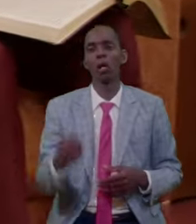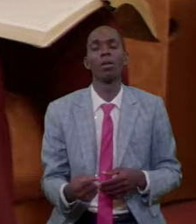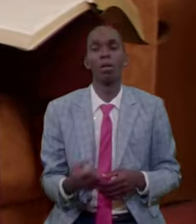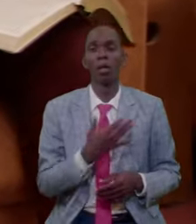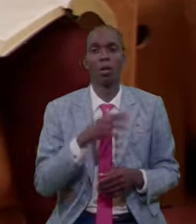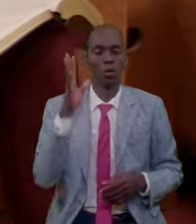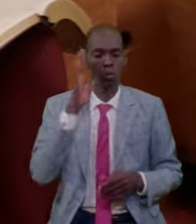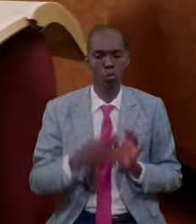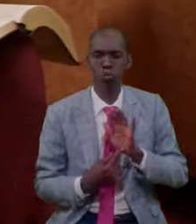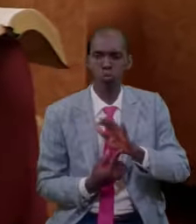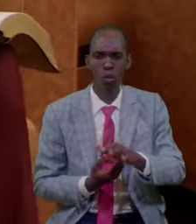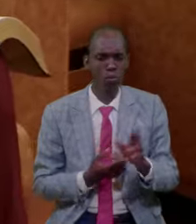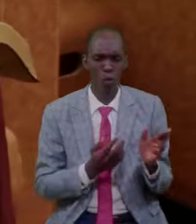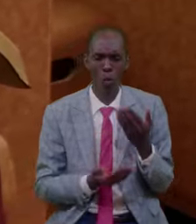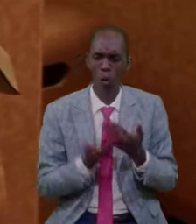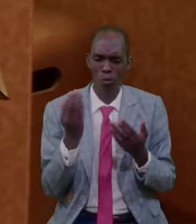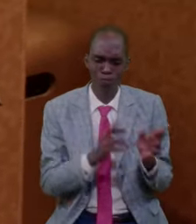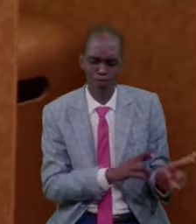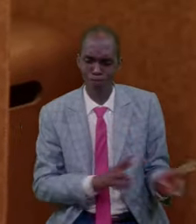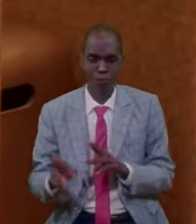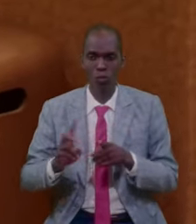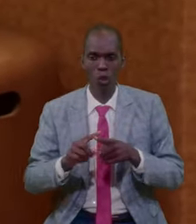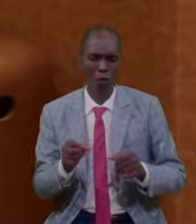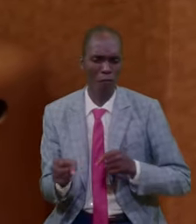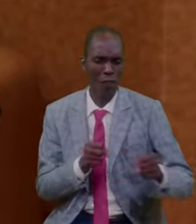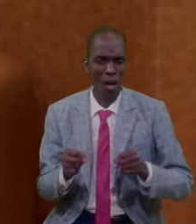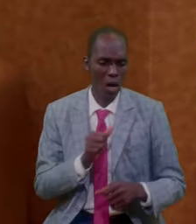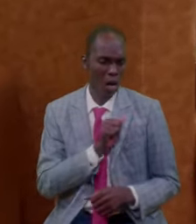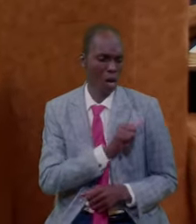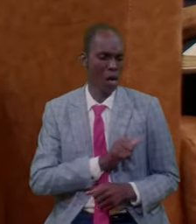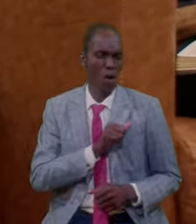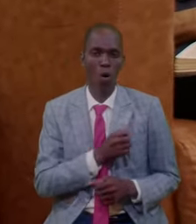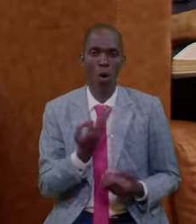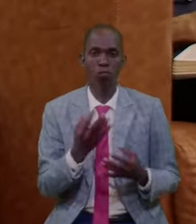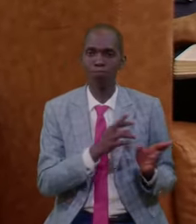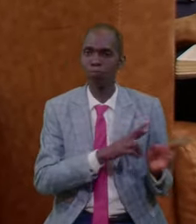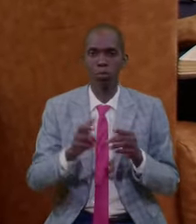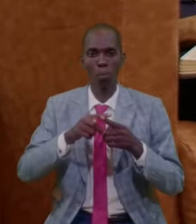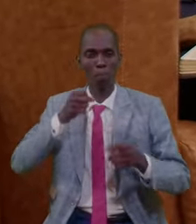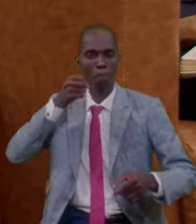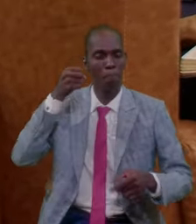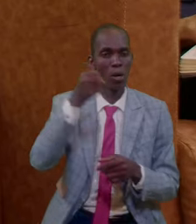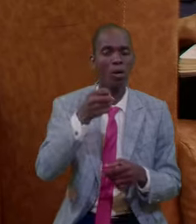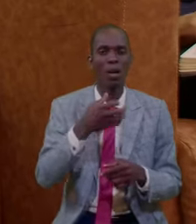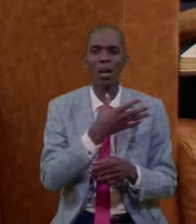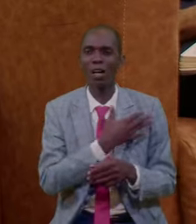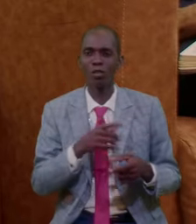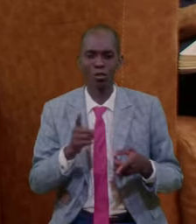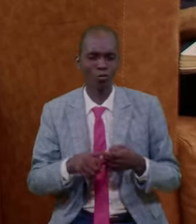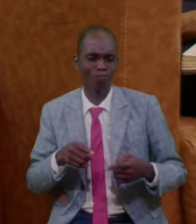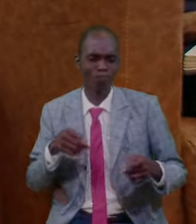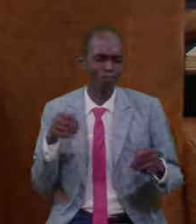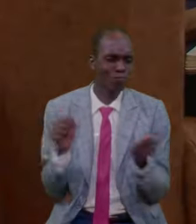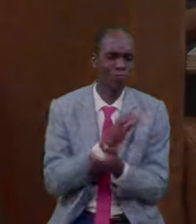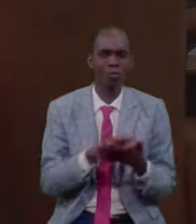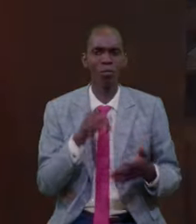of fighting, an attitude of wanting to, you know, blow you down and kick you up. I